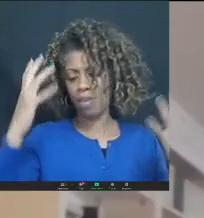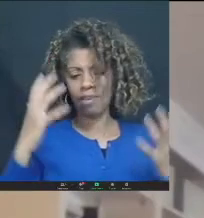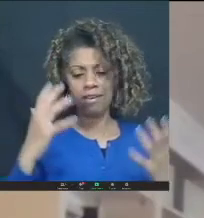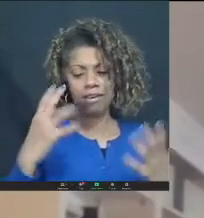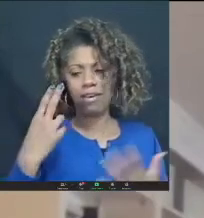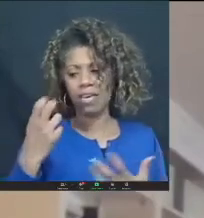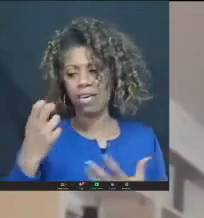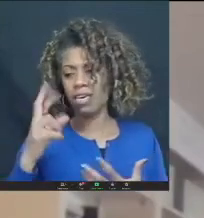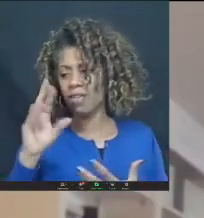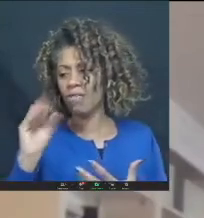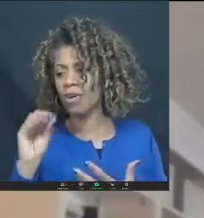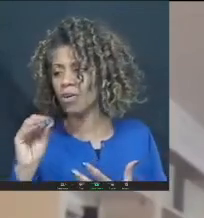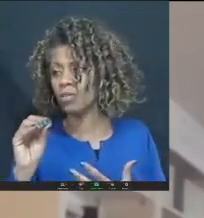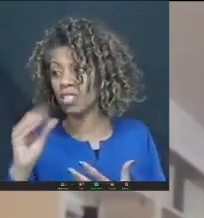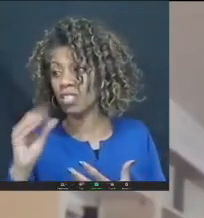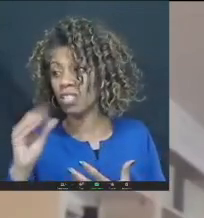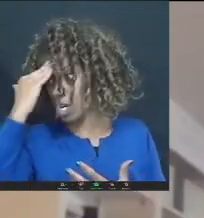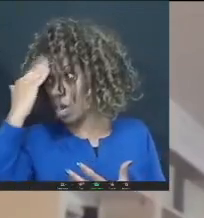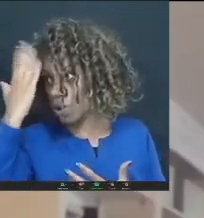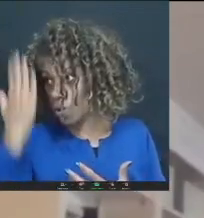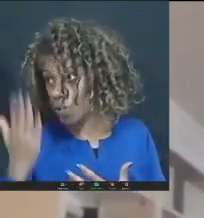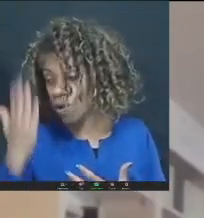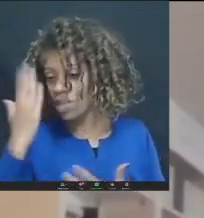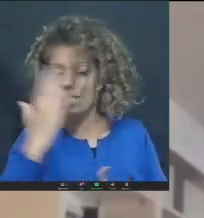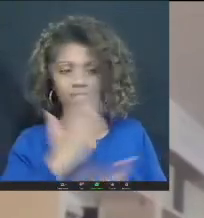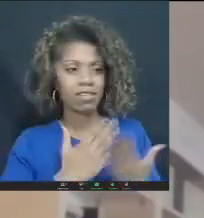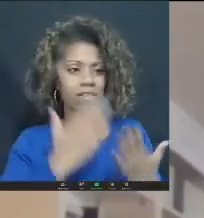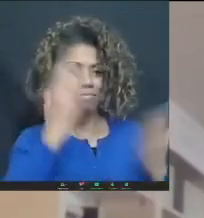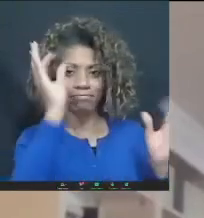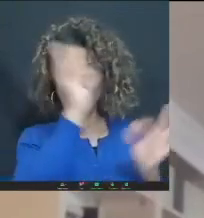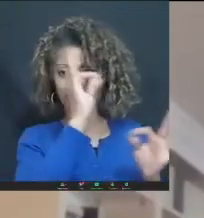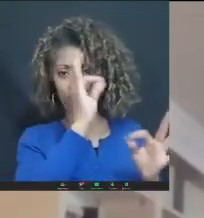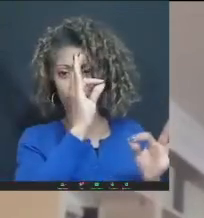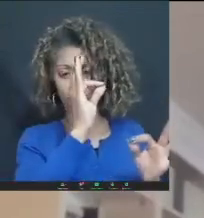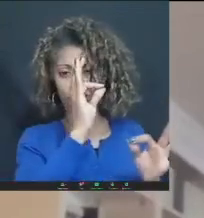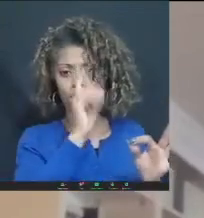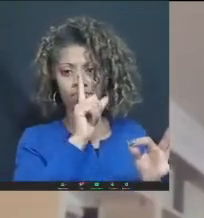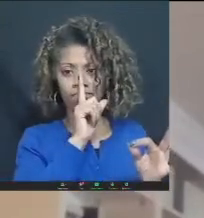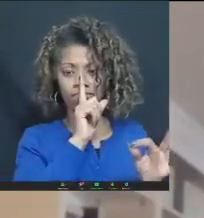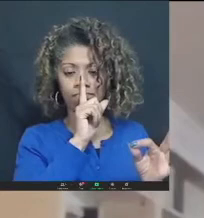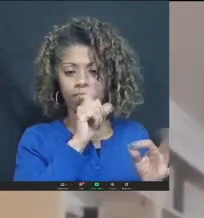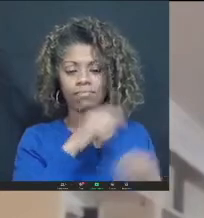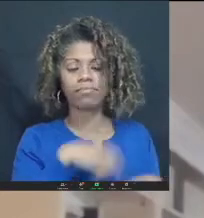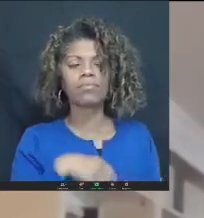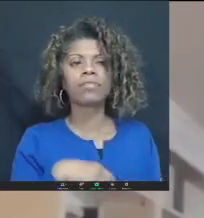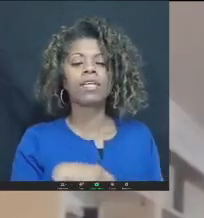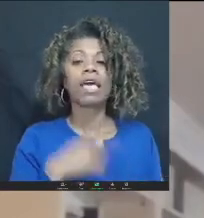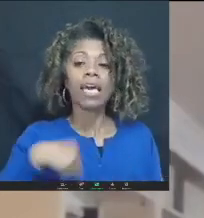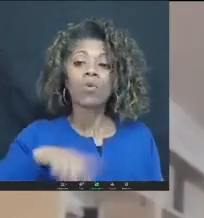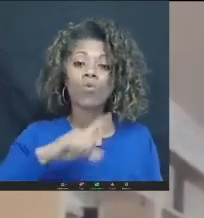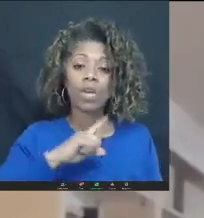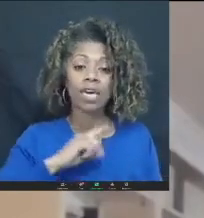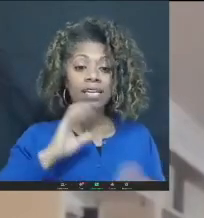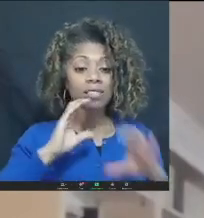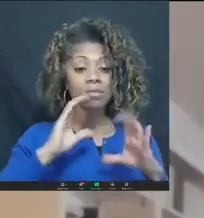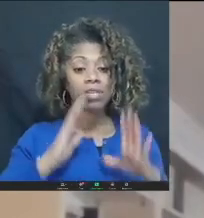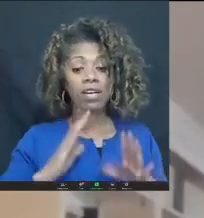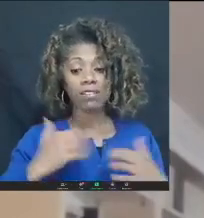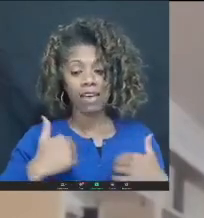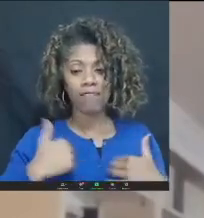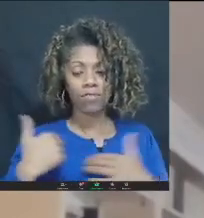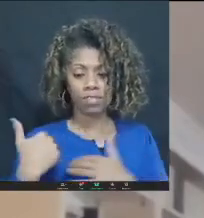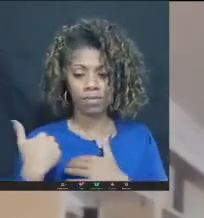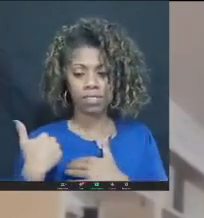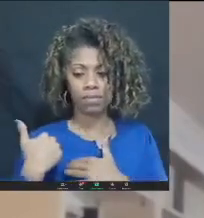those. We need to uplift those. We need to be using those in our institutions. And we as communicators have that responsibility to do so.